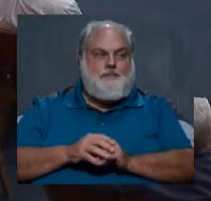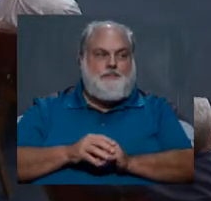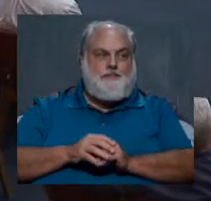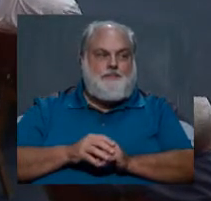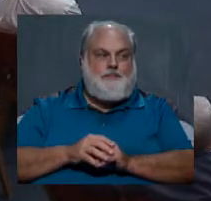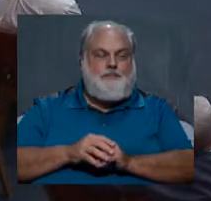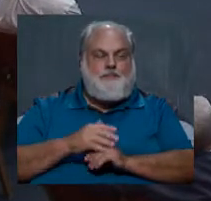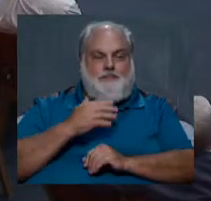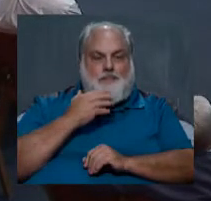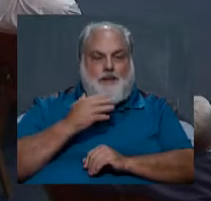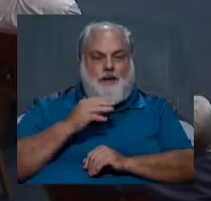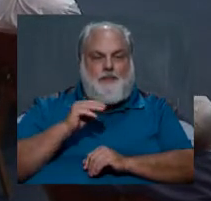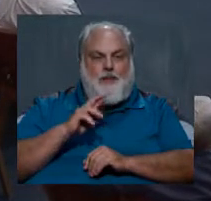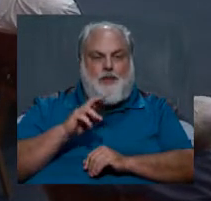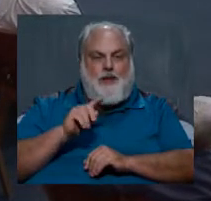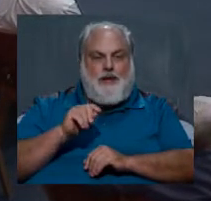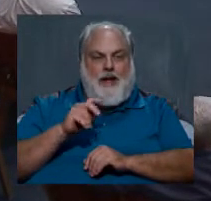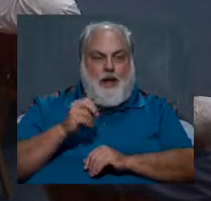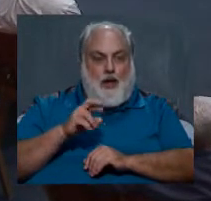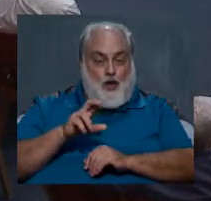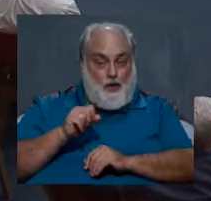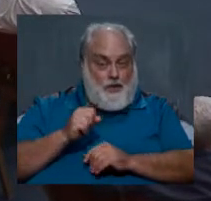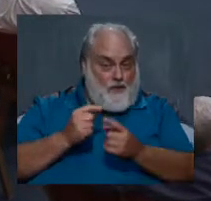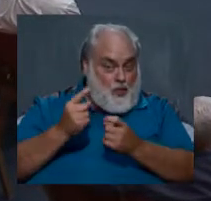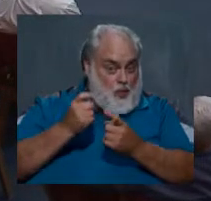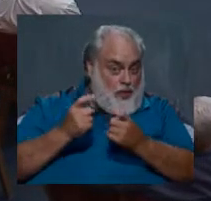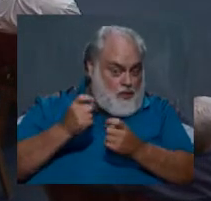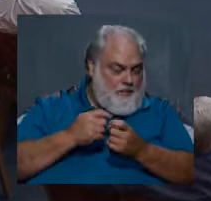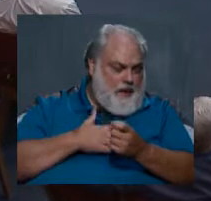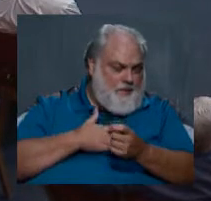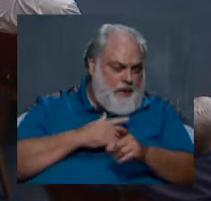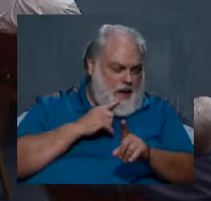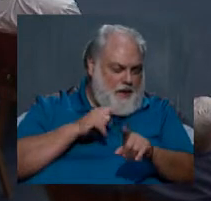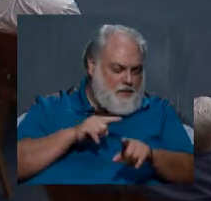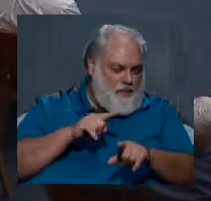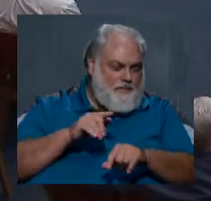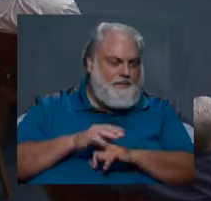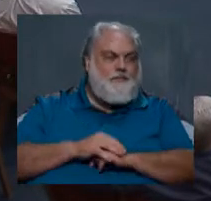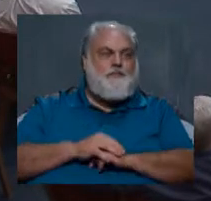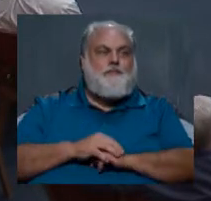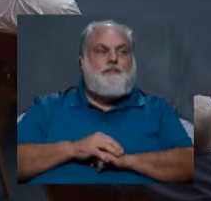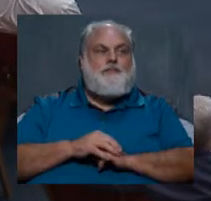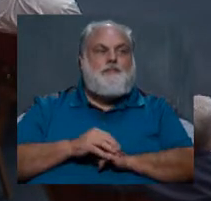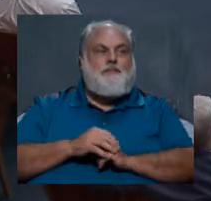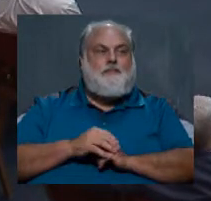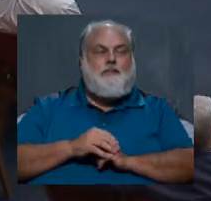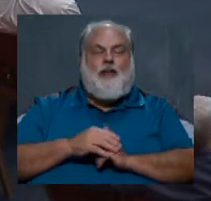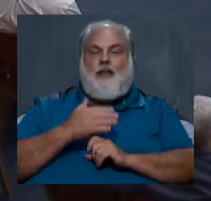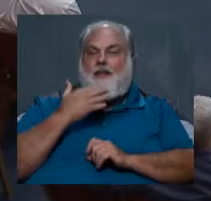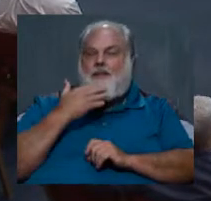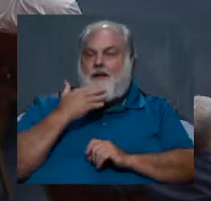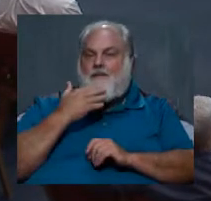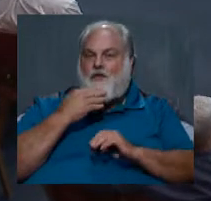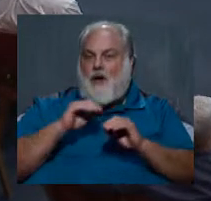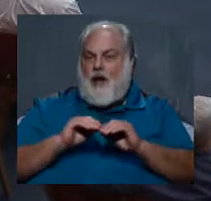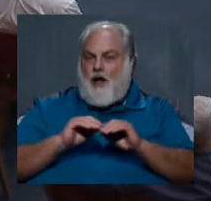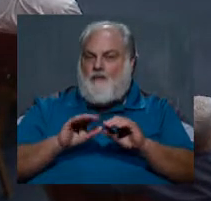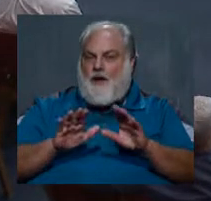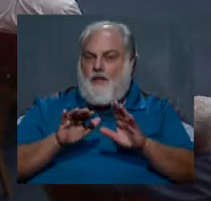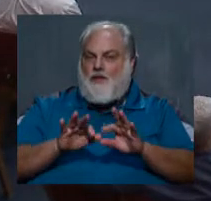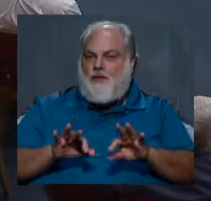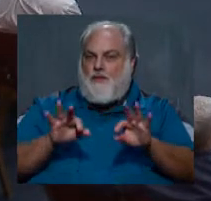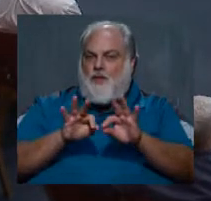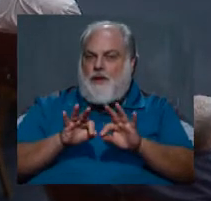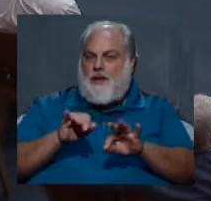All right. Thank you, Mr. Nader. If there's any questions, we'd be happy to answer them later then. Okay. Thank you. Thanks for clarifying that and addressing those important issues,